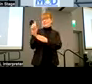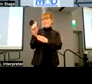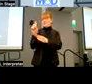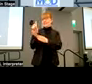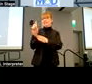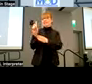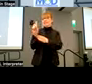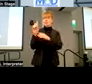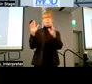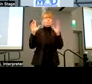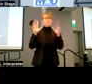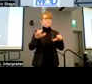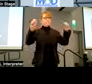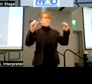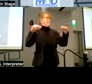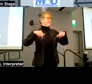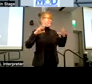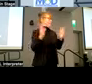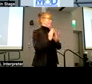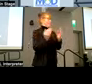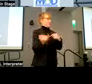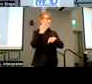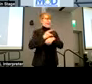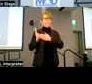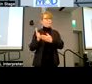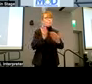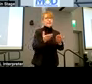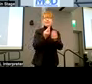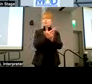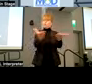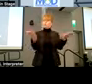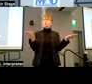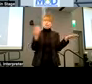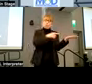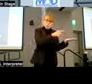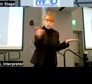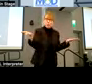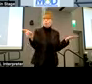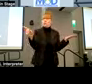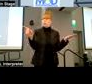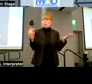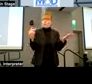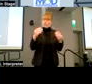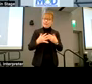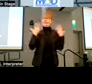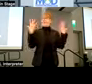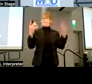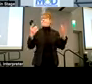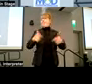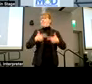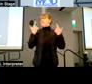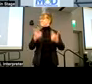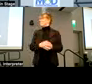be able to bring this conference to you, to bring this summit to you, to bring it alive. I am actually